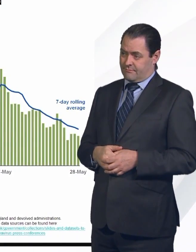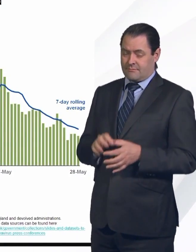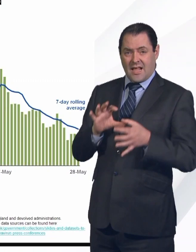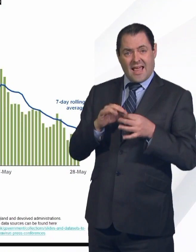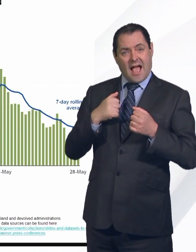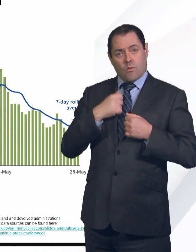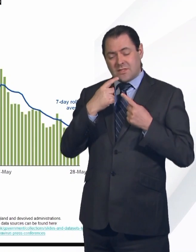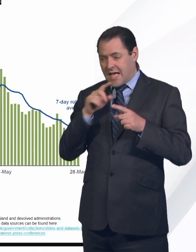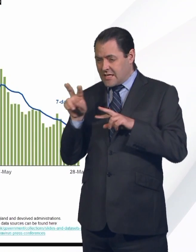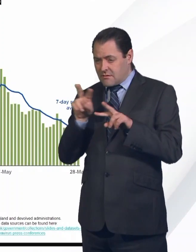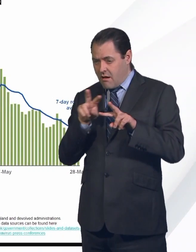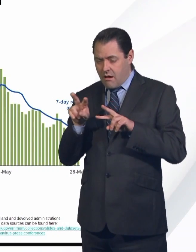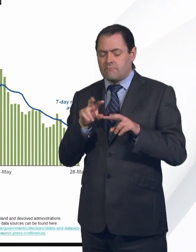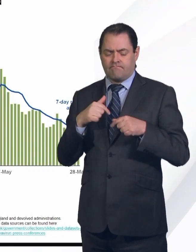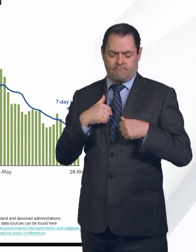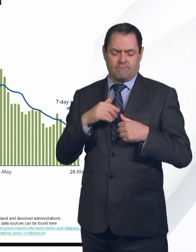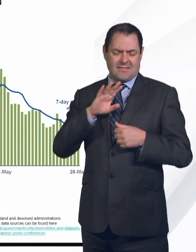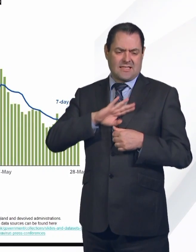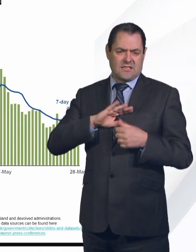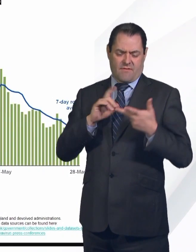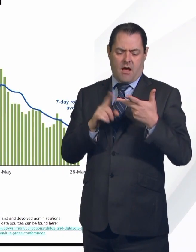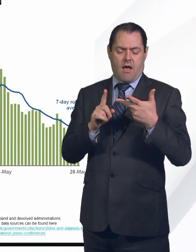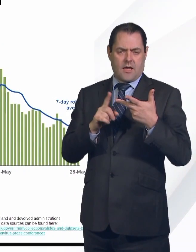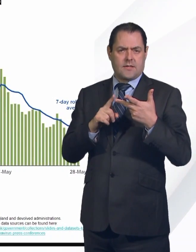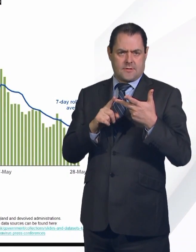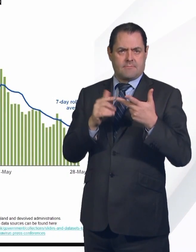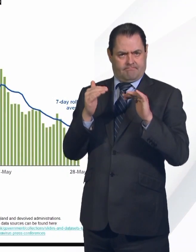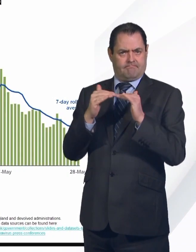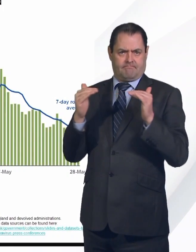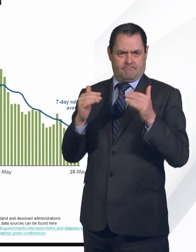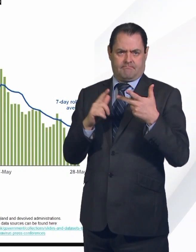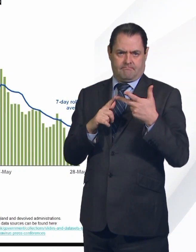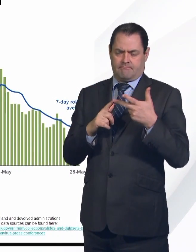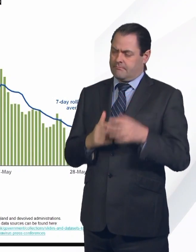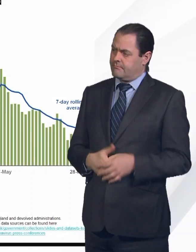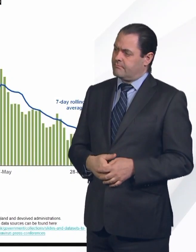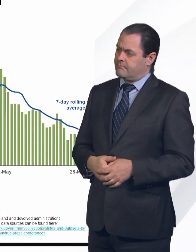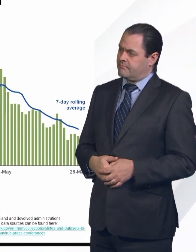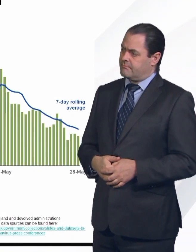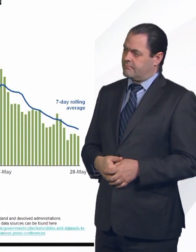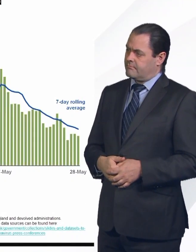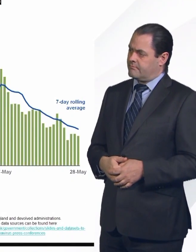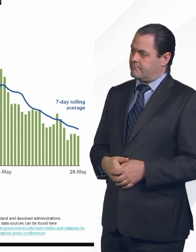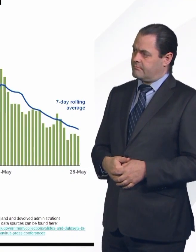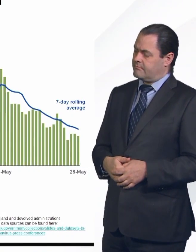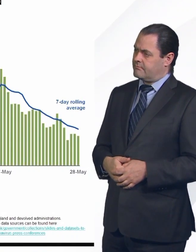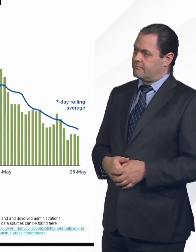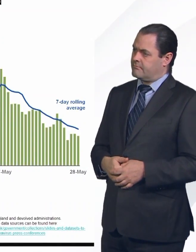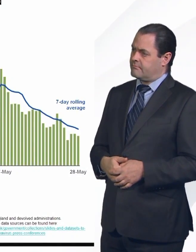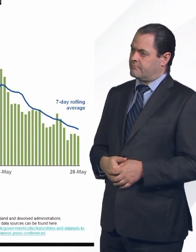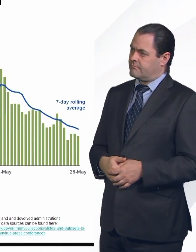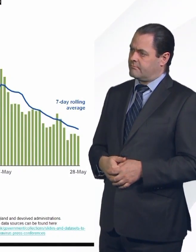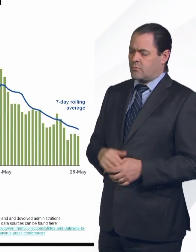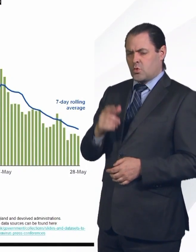on the various data available, the government is satisfied that the third test is being met. And in a moment, Sir